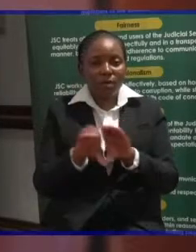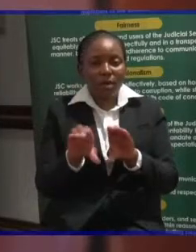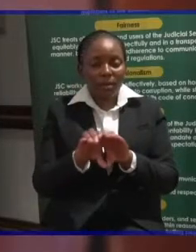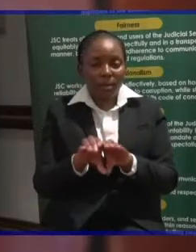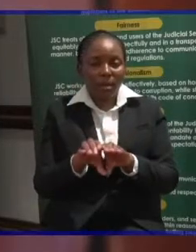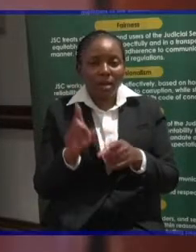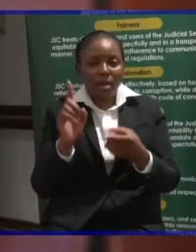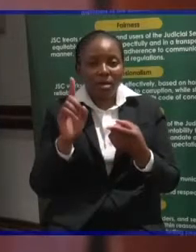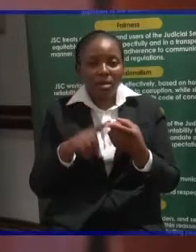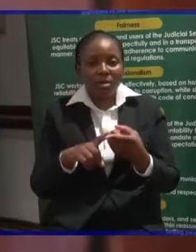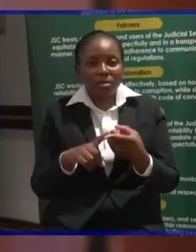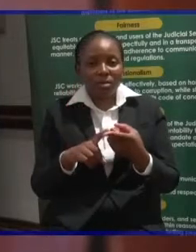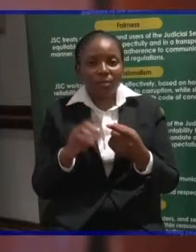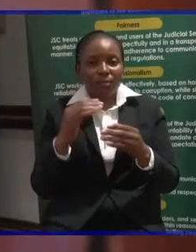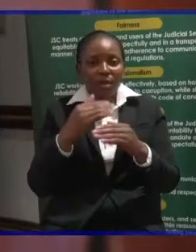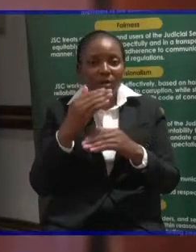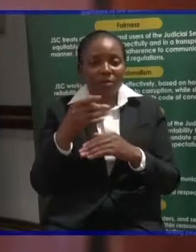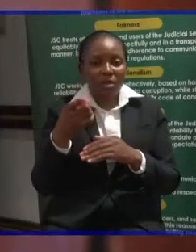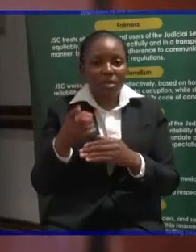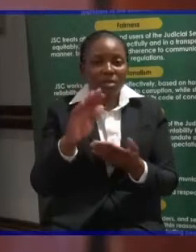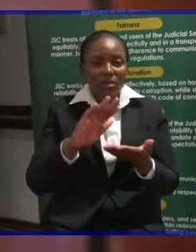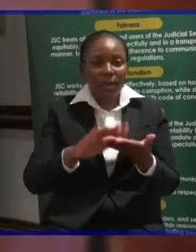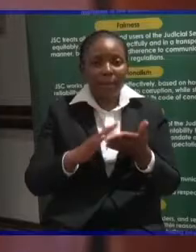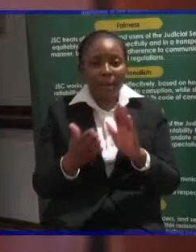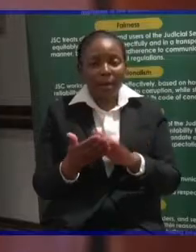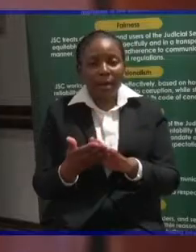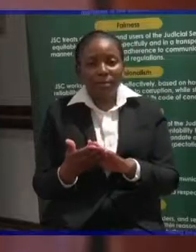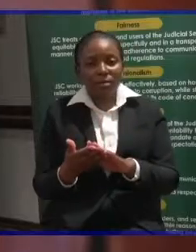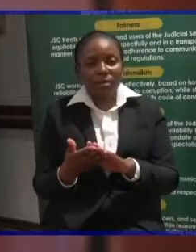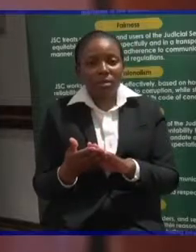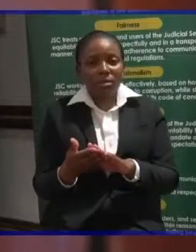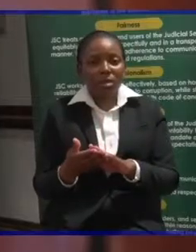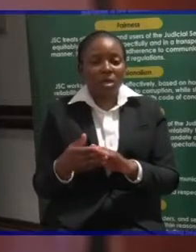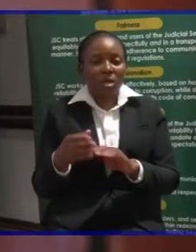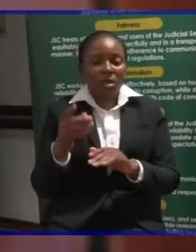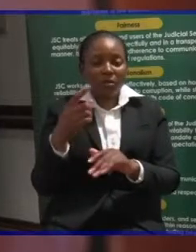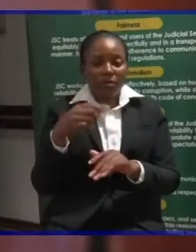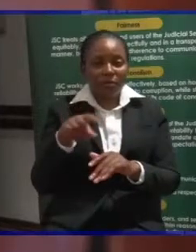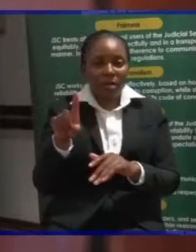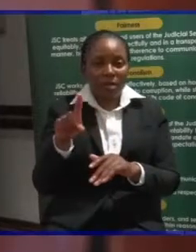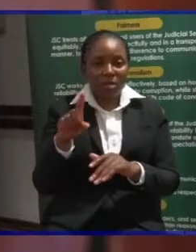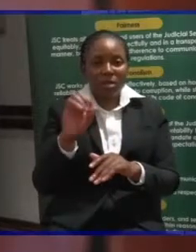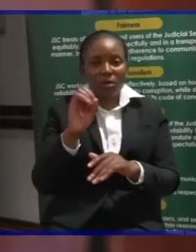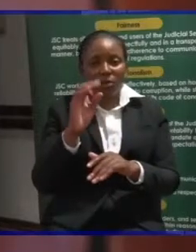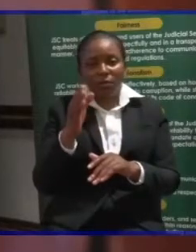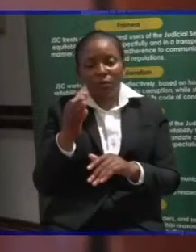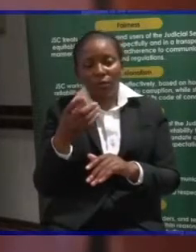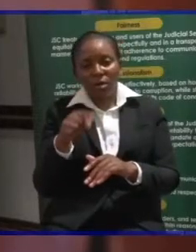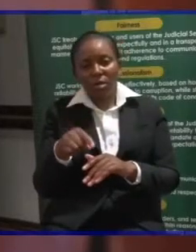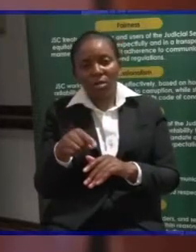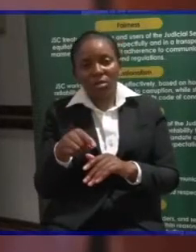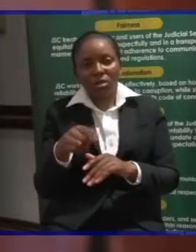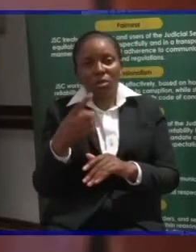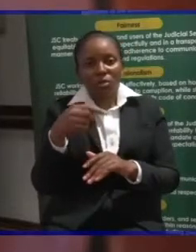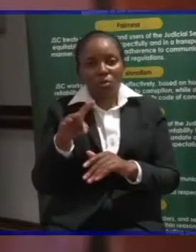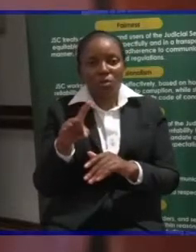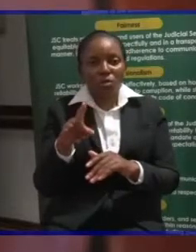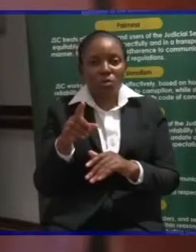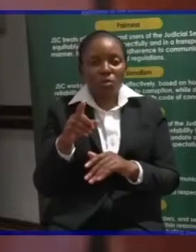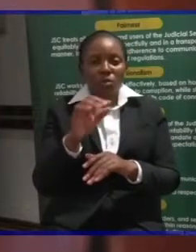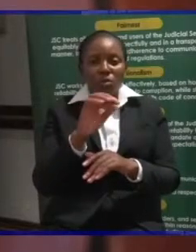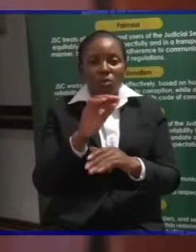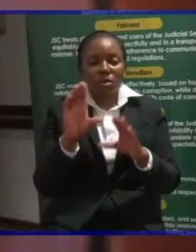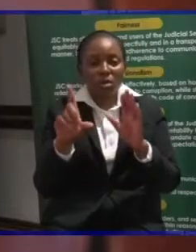also after that it becomes valid. But for it to attain the status of statutory instrument,